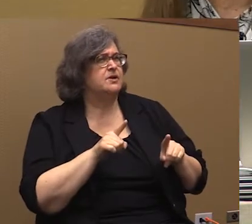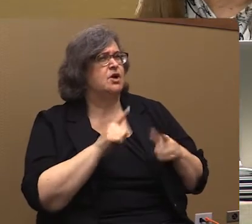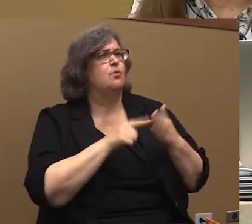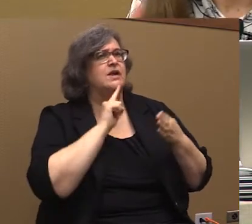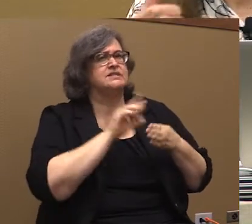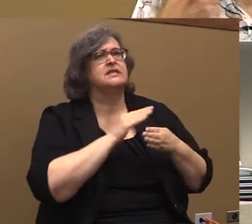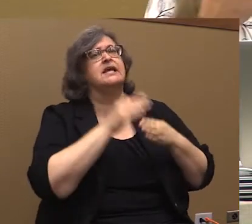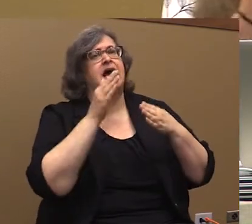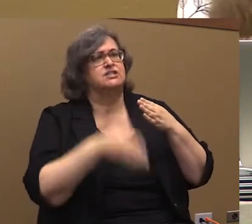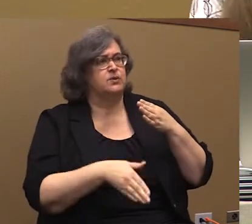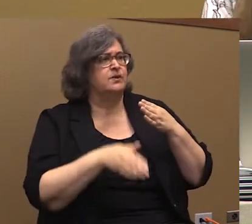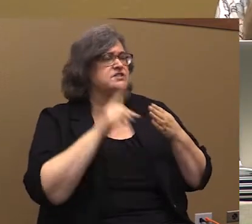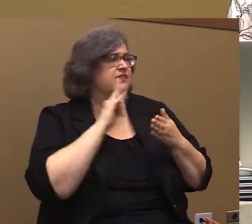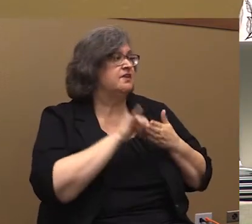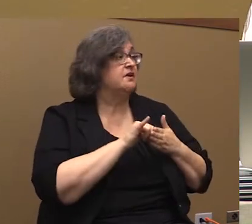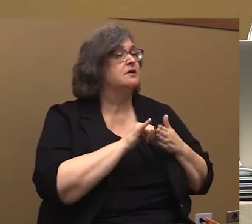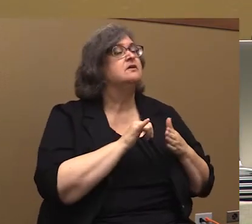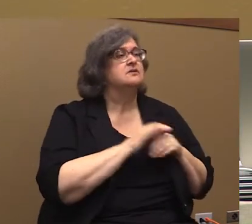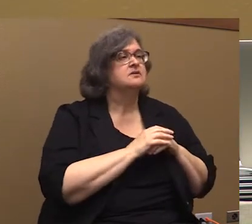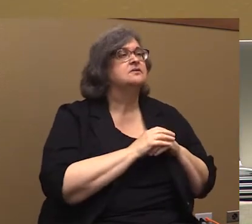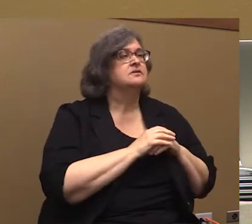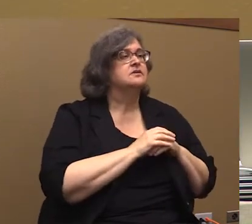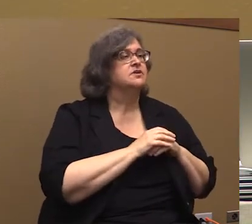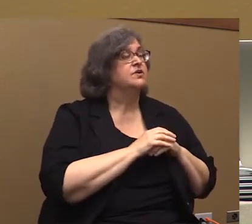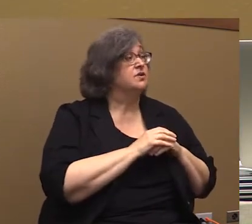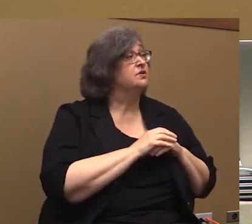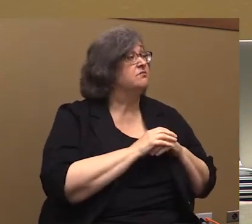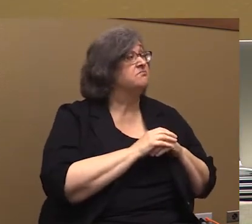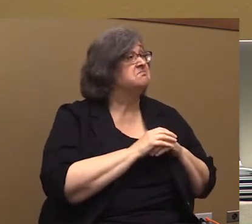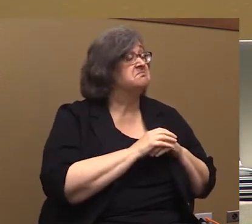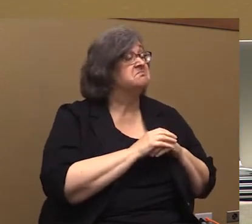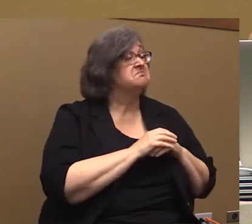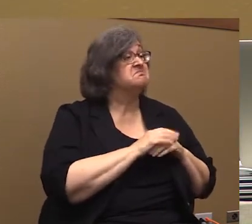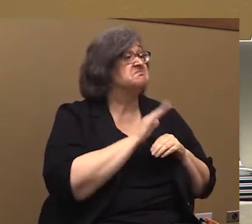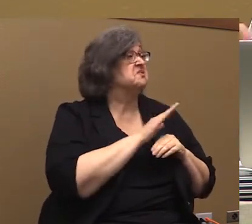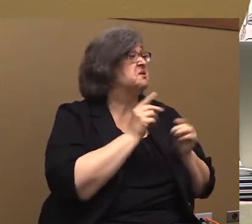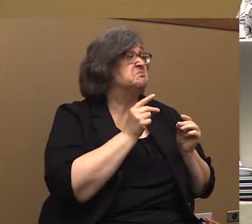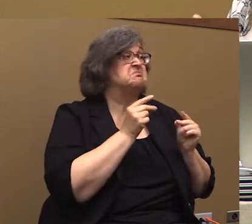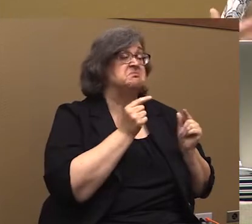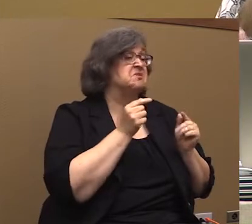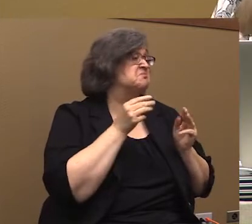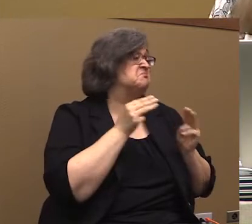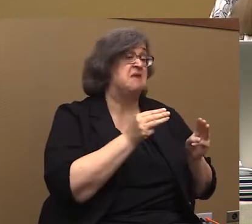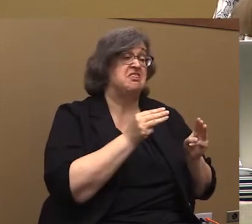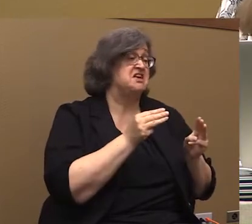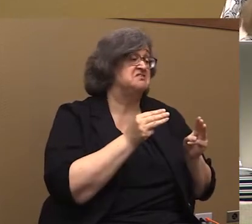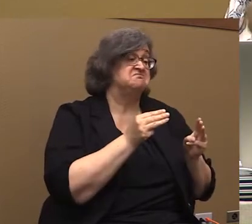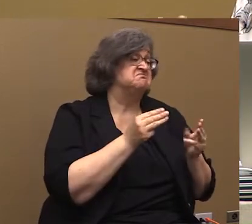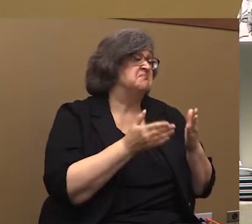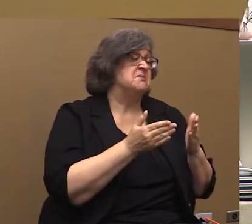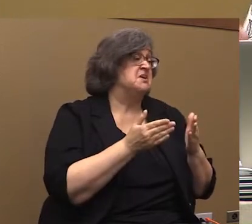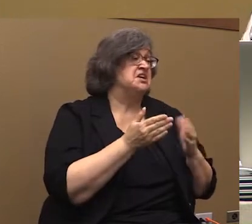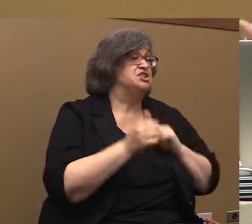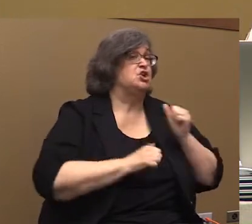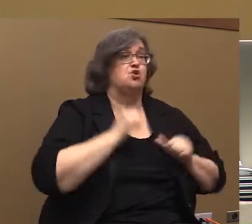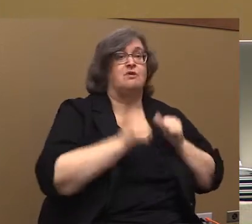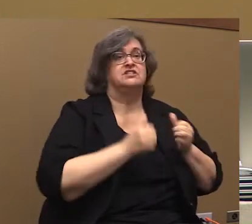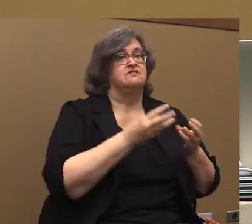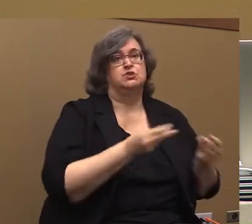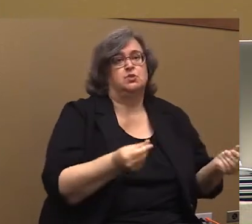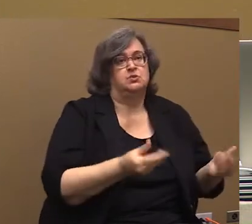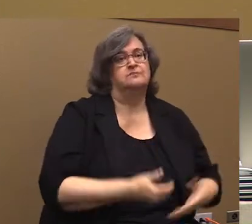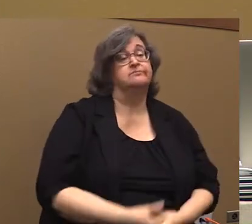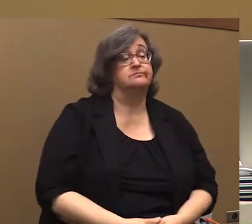to feel? What's going to happen as a consequence of this? Their go-to method of problem solving